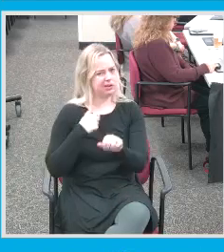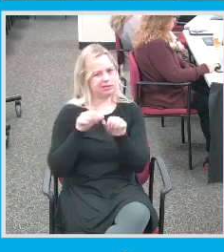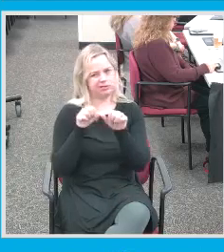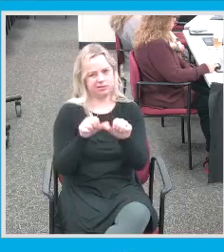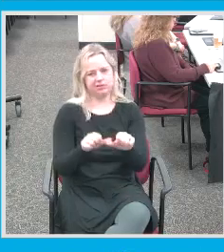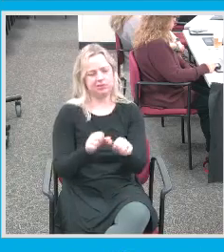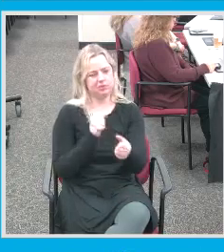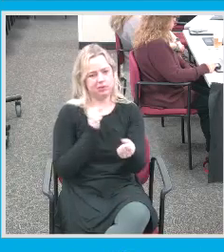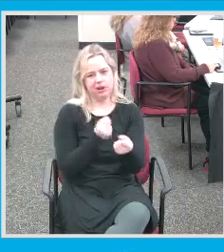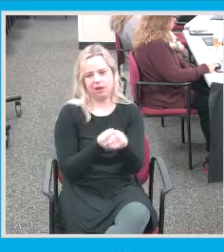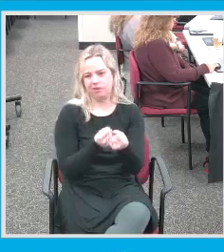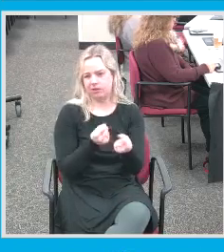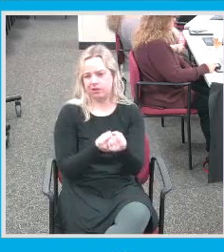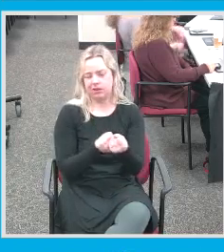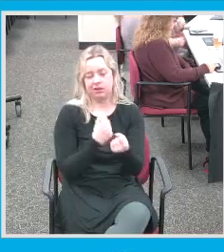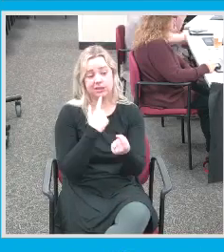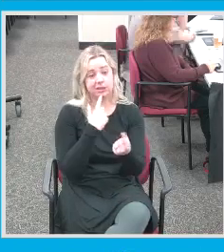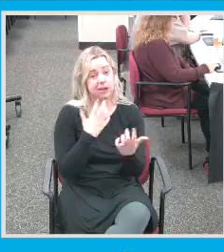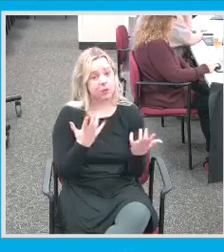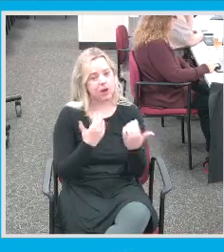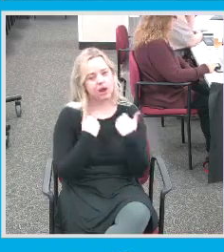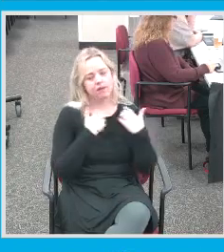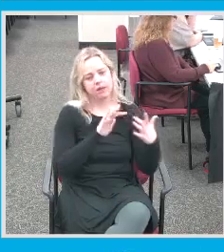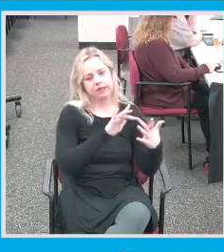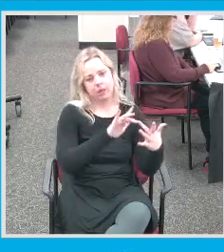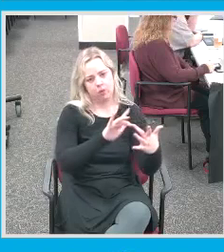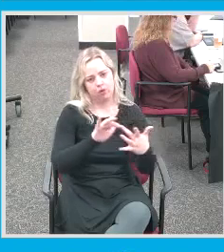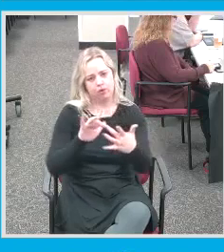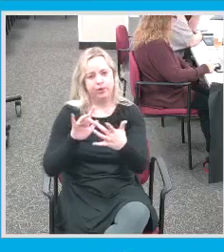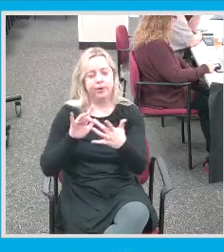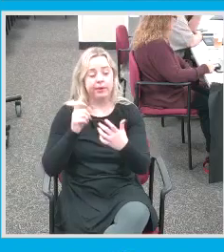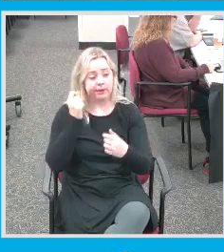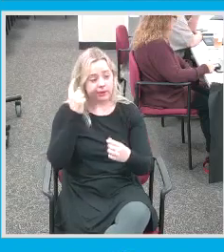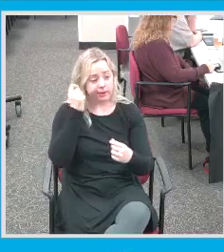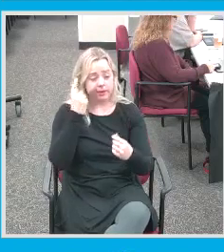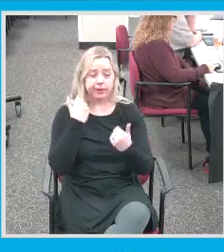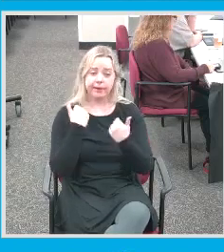is a network. When we see trusted adults maybe in the community